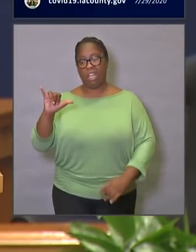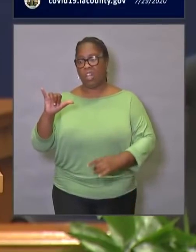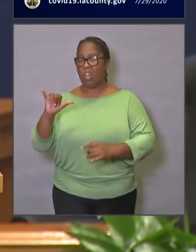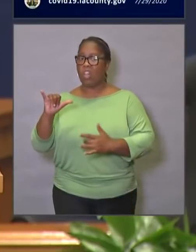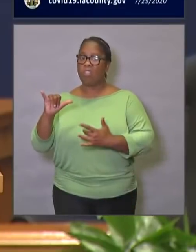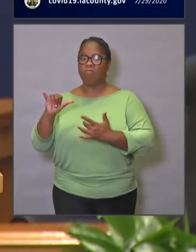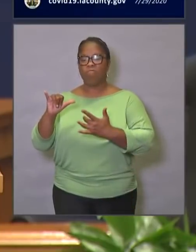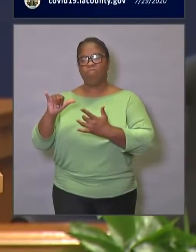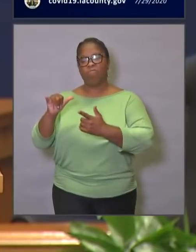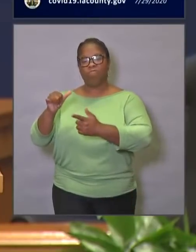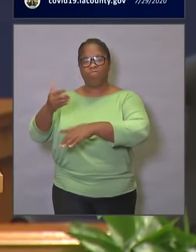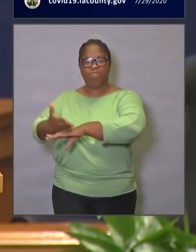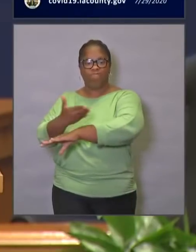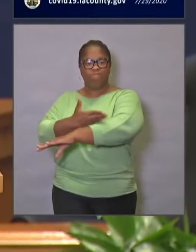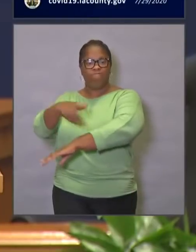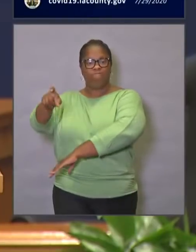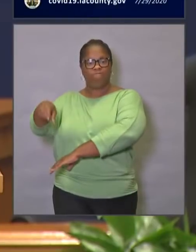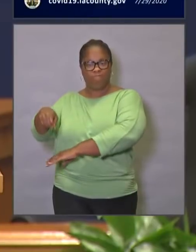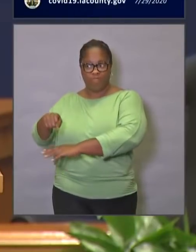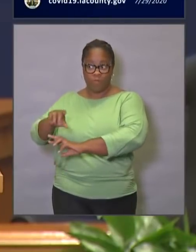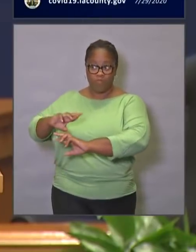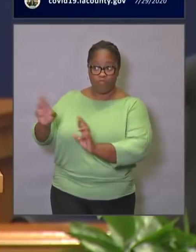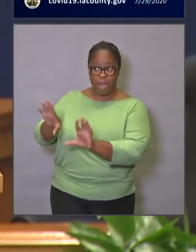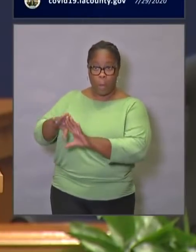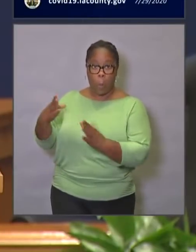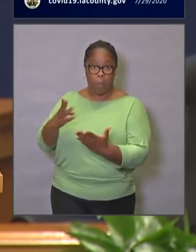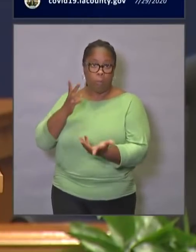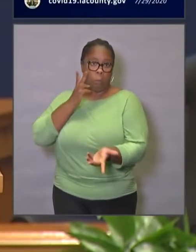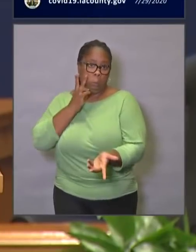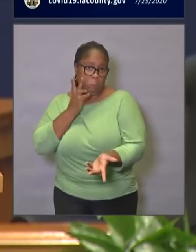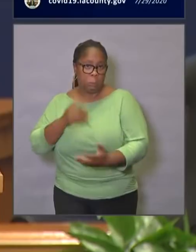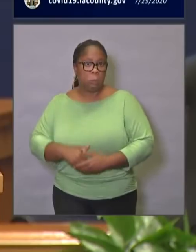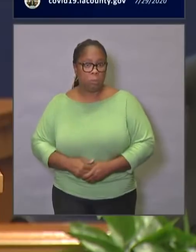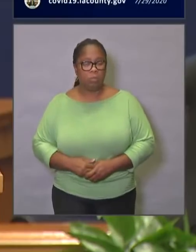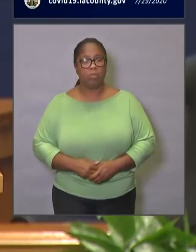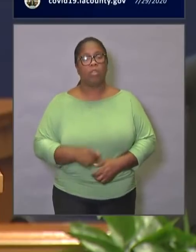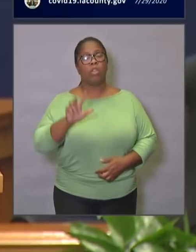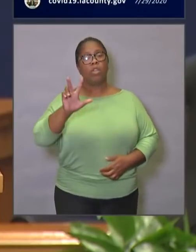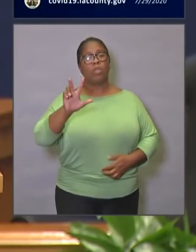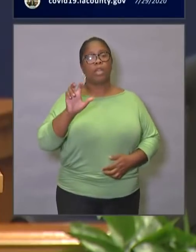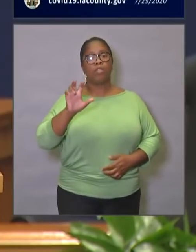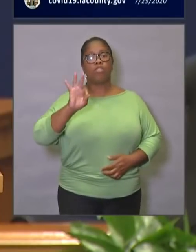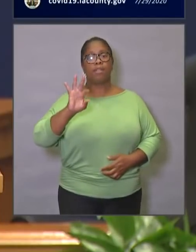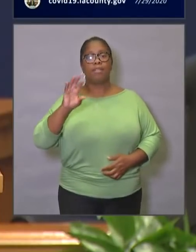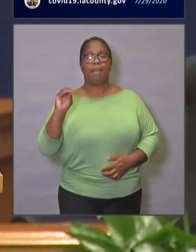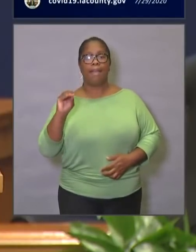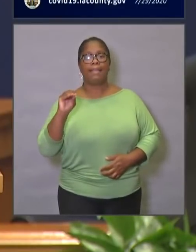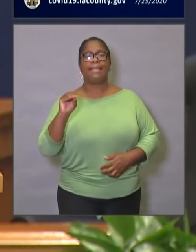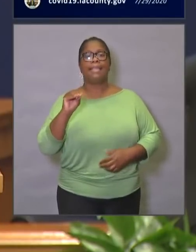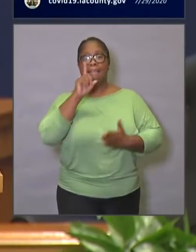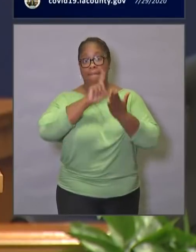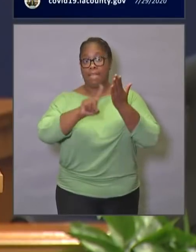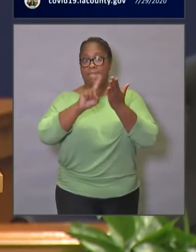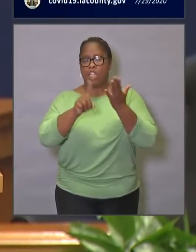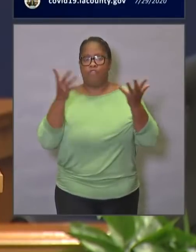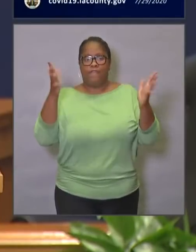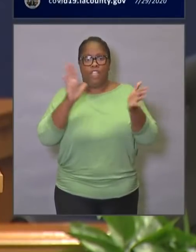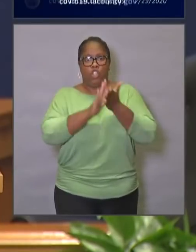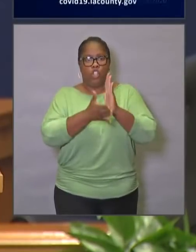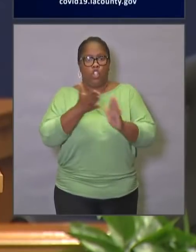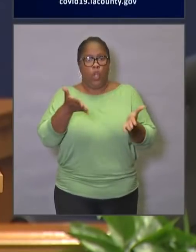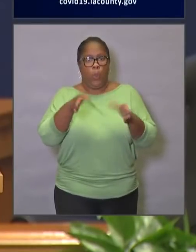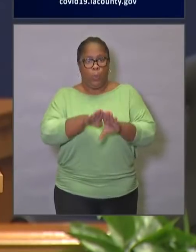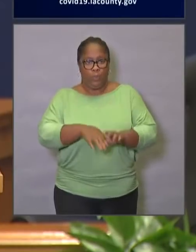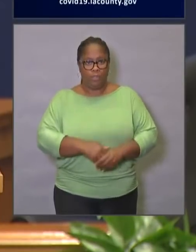undergoing, making improvements so that they'll be able to reopen. There are 390 closed investigations.